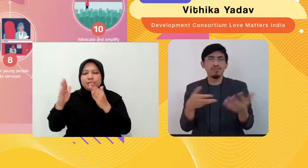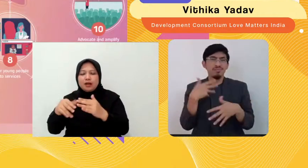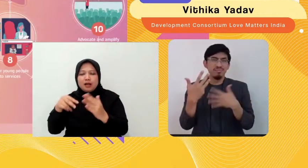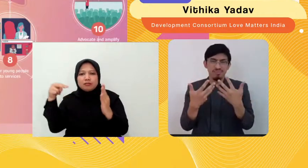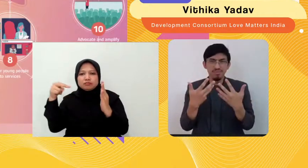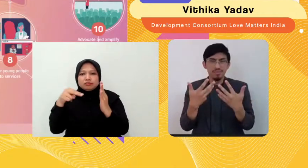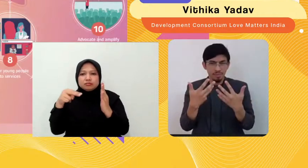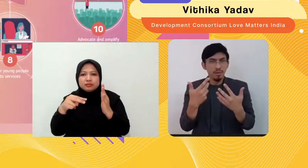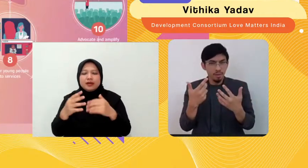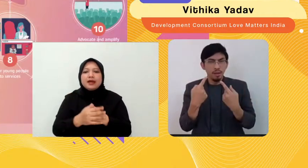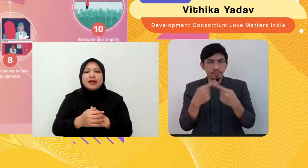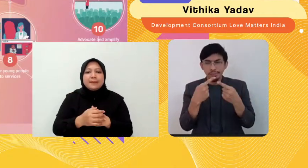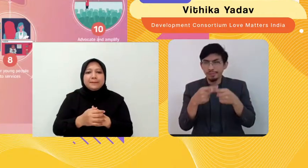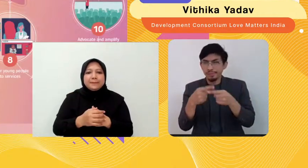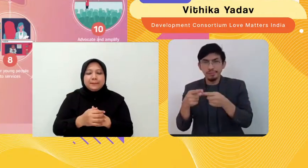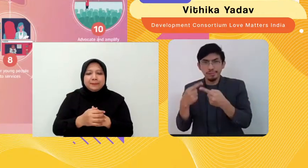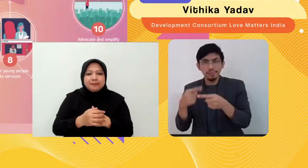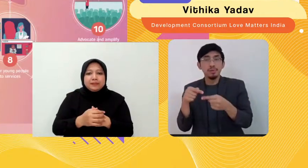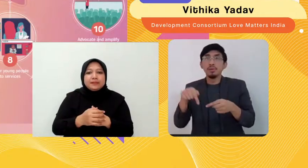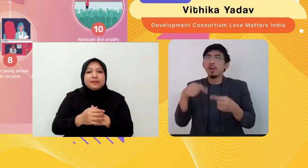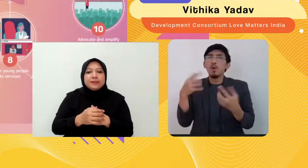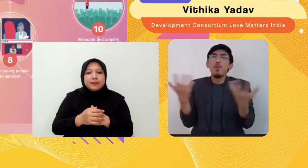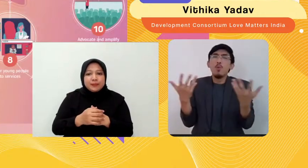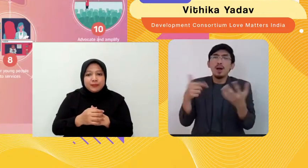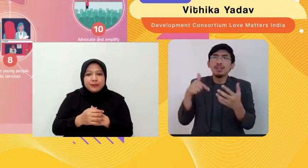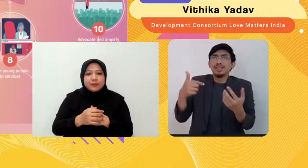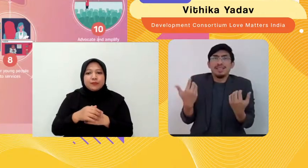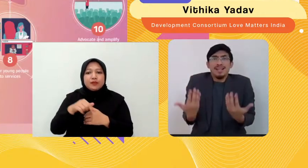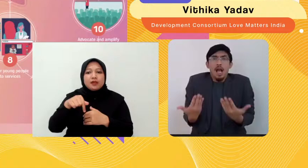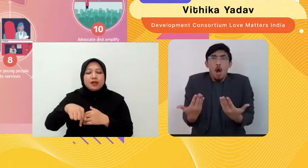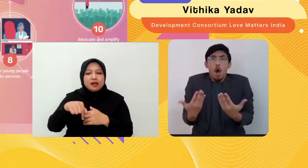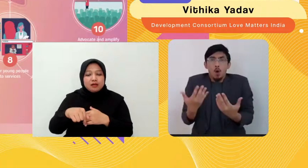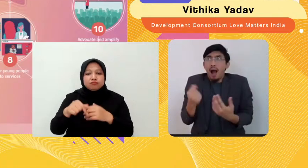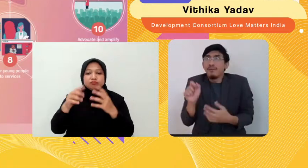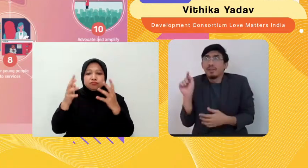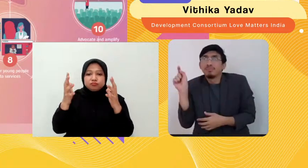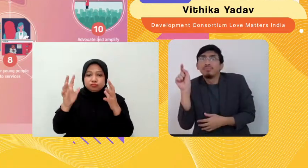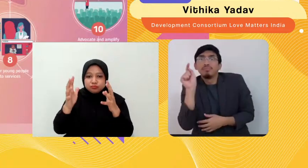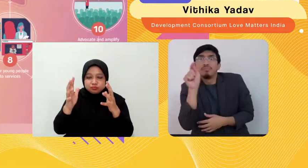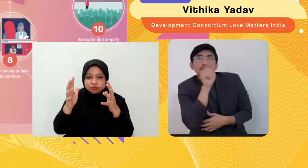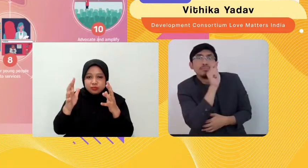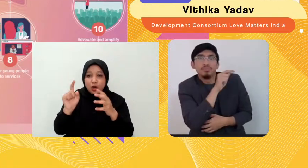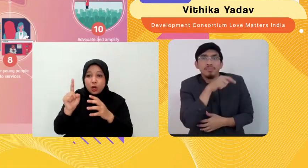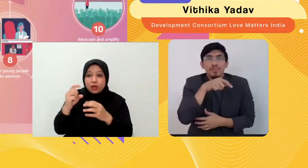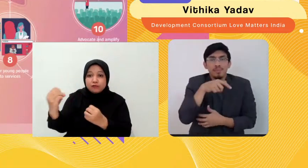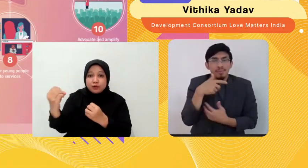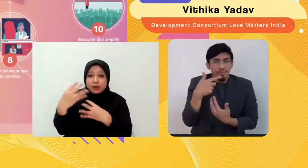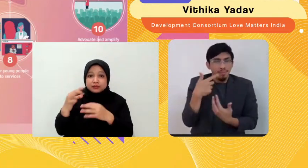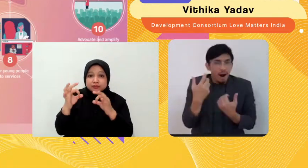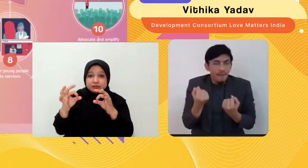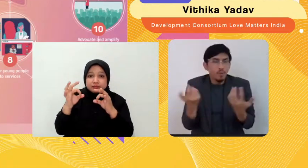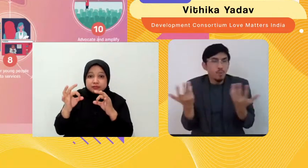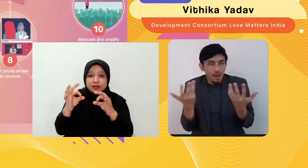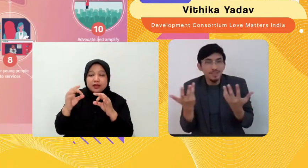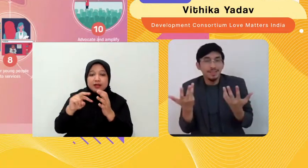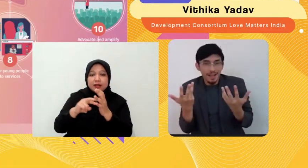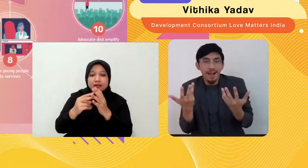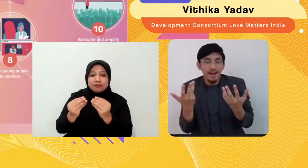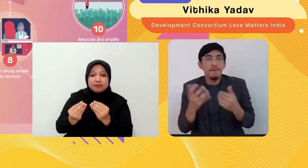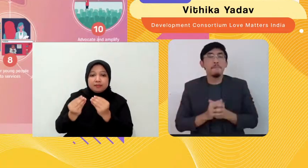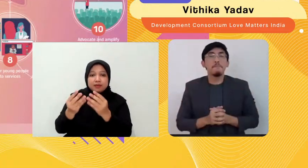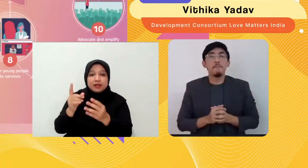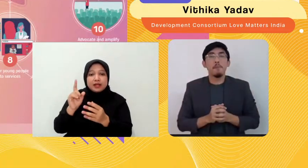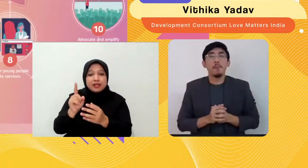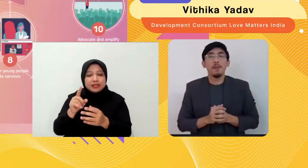that while they appreciate and they're okay with the information that is being given to them, India does not have comprehensive sexuality